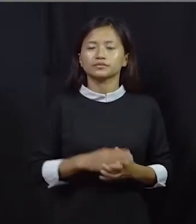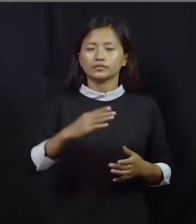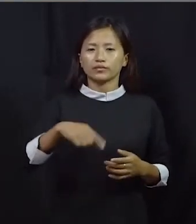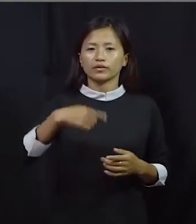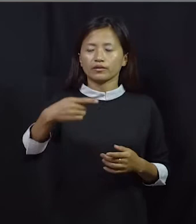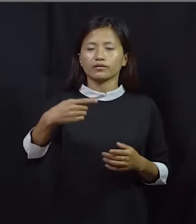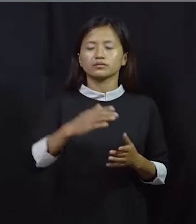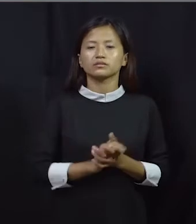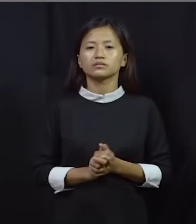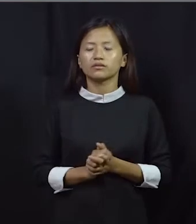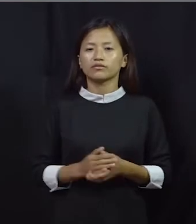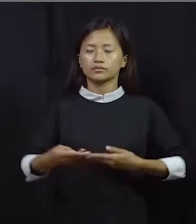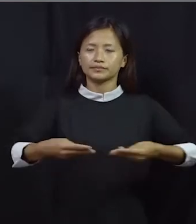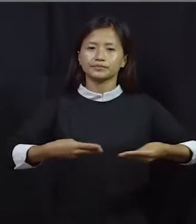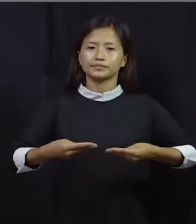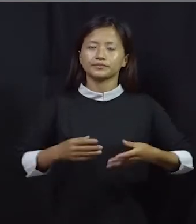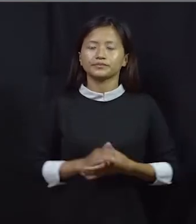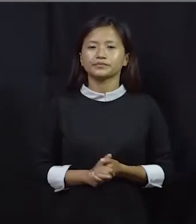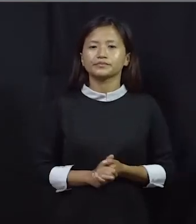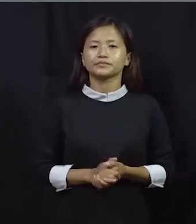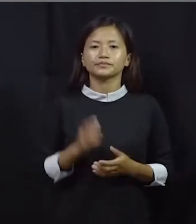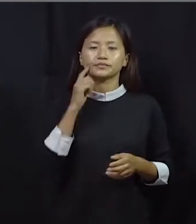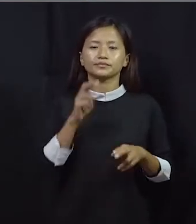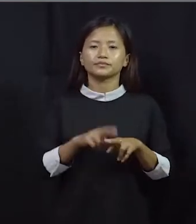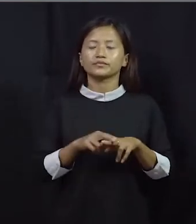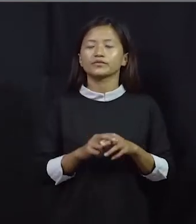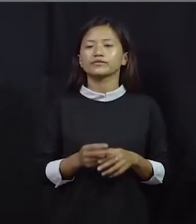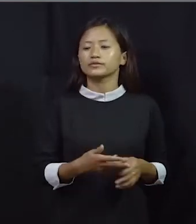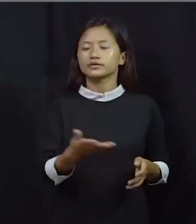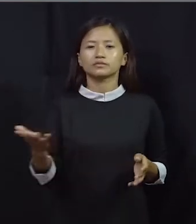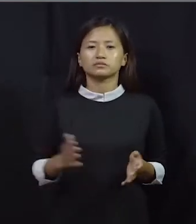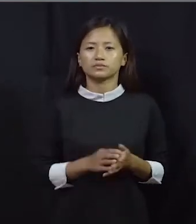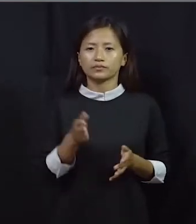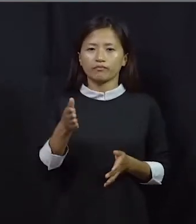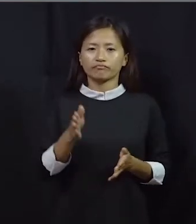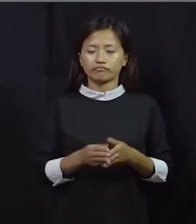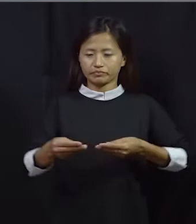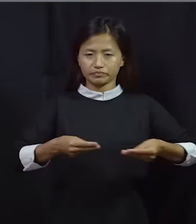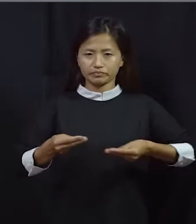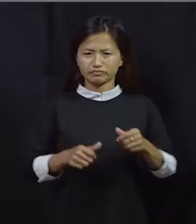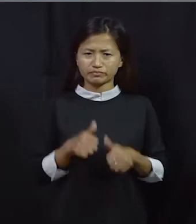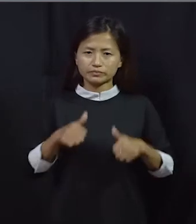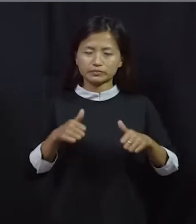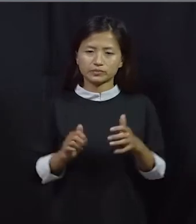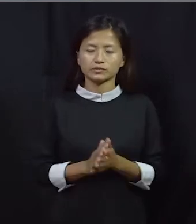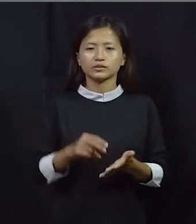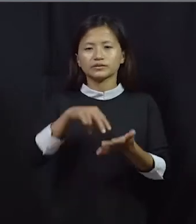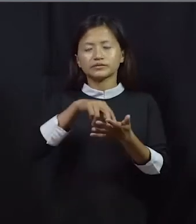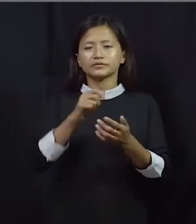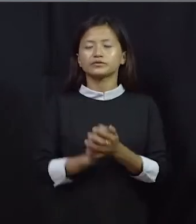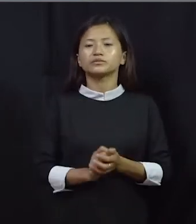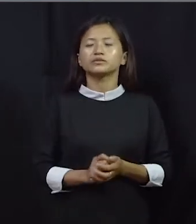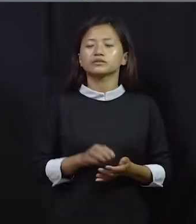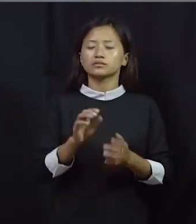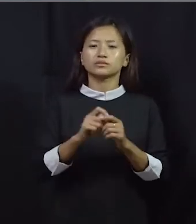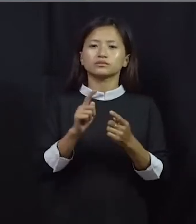have a business. So if there is no business activities within the firm, it cannot be termed